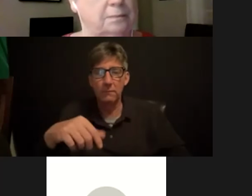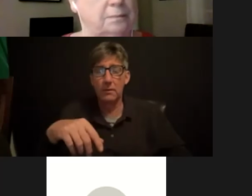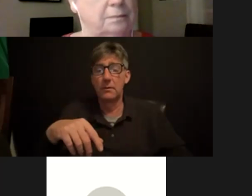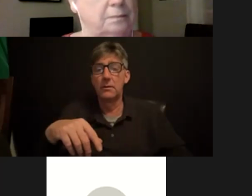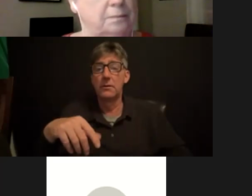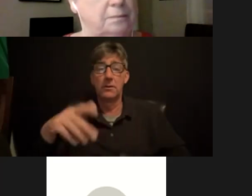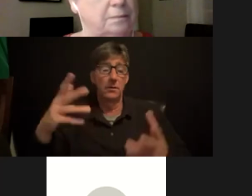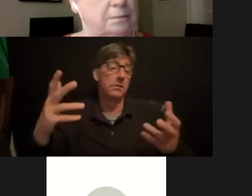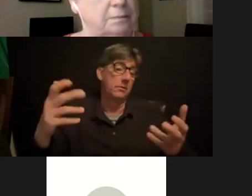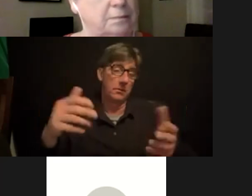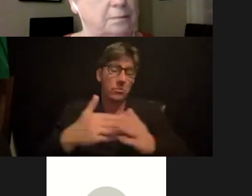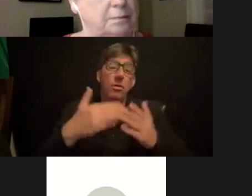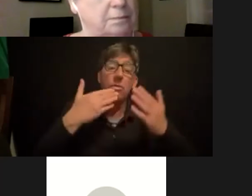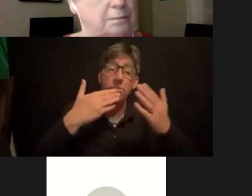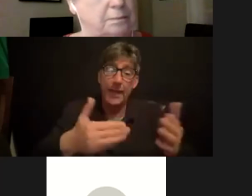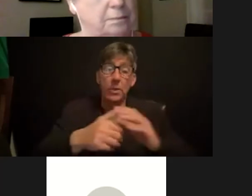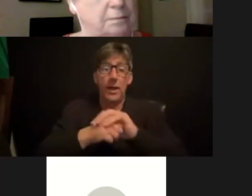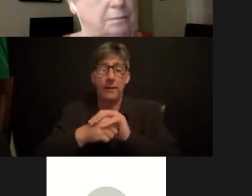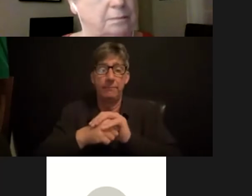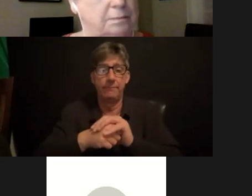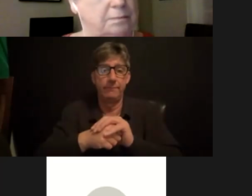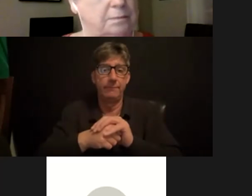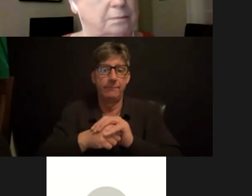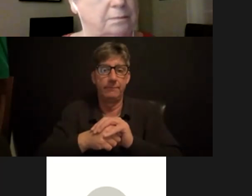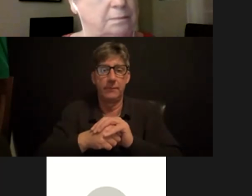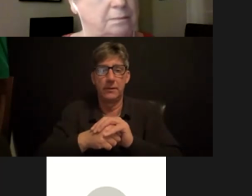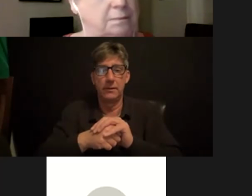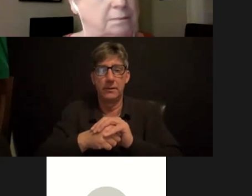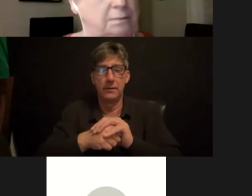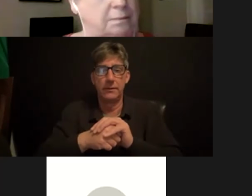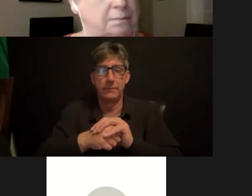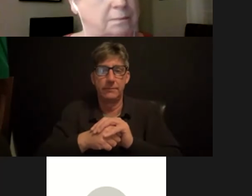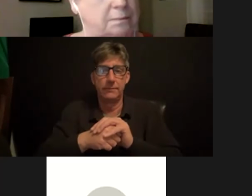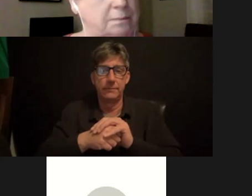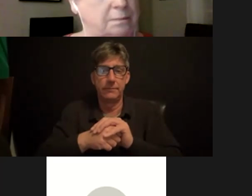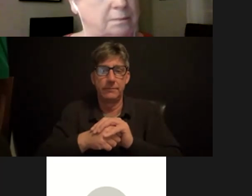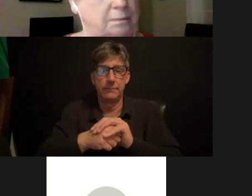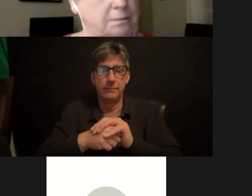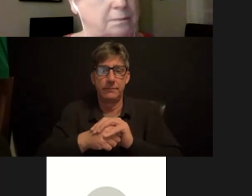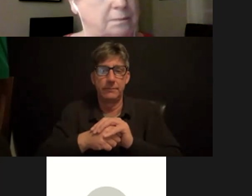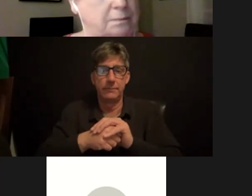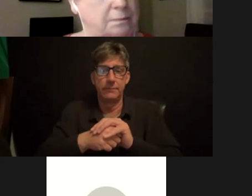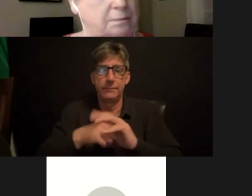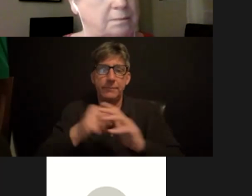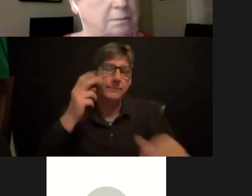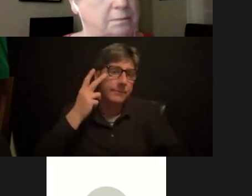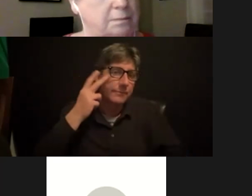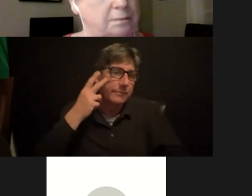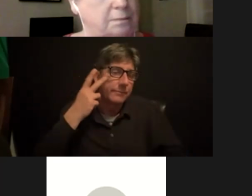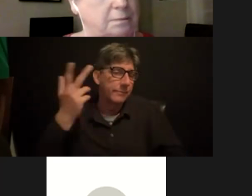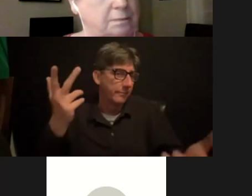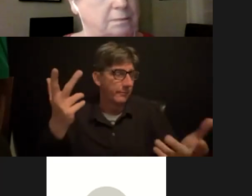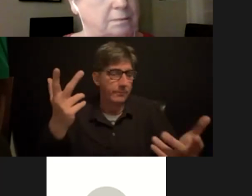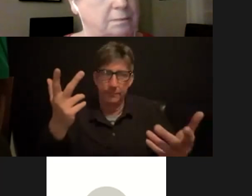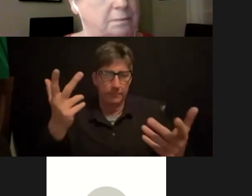wanted to say, thank you. And, I just want to see if we can, come to some understanding of what